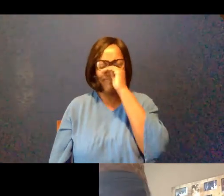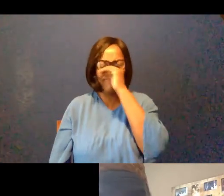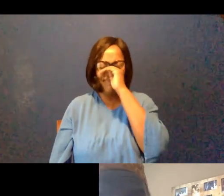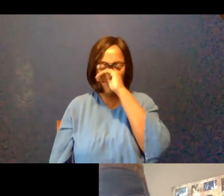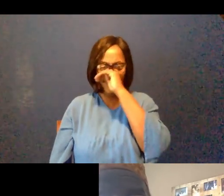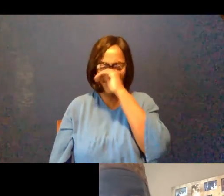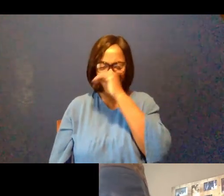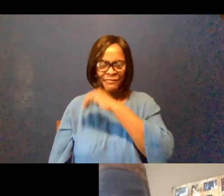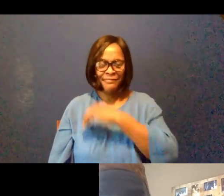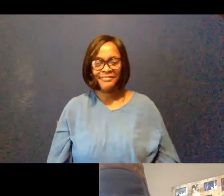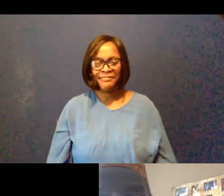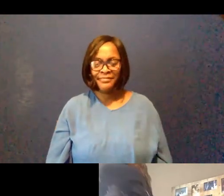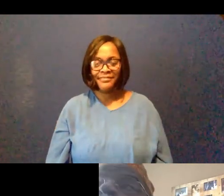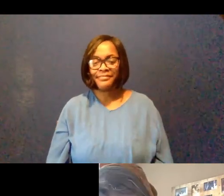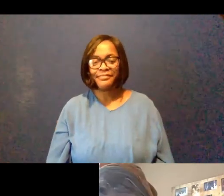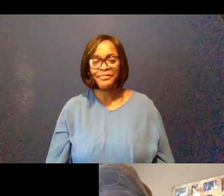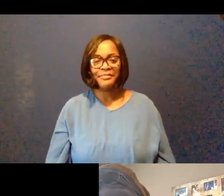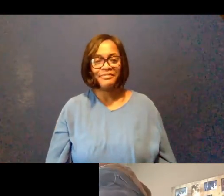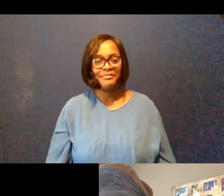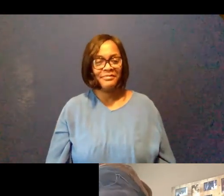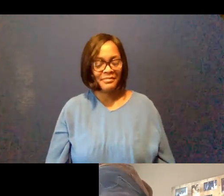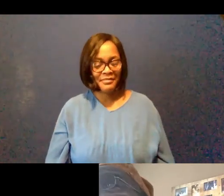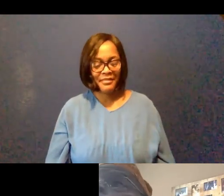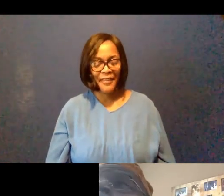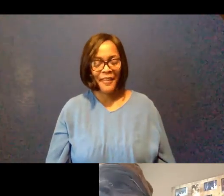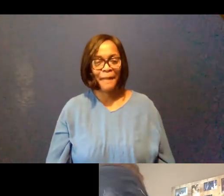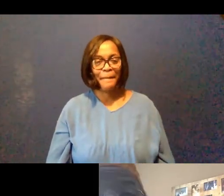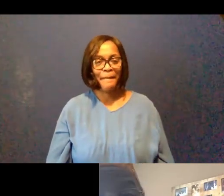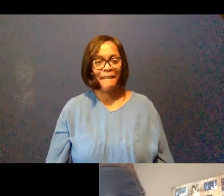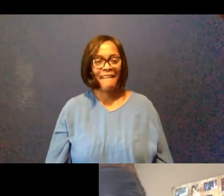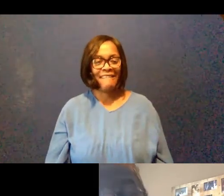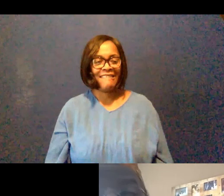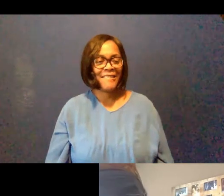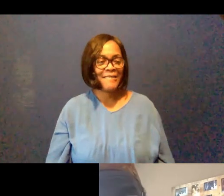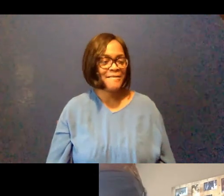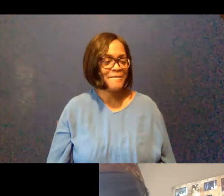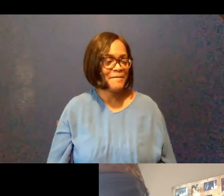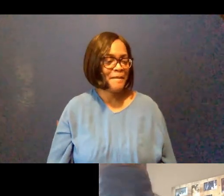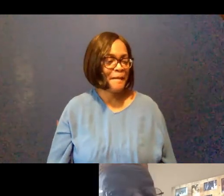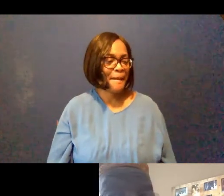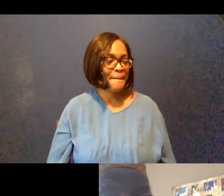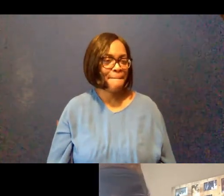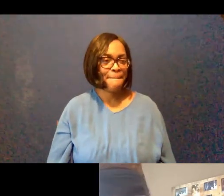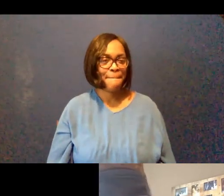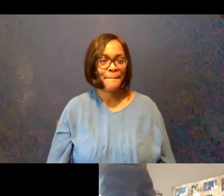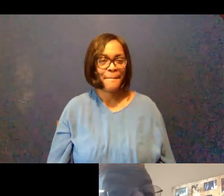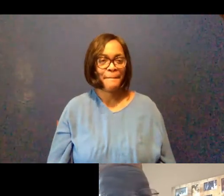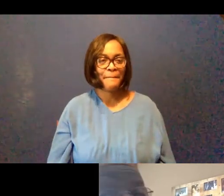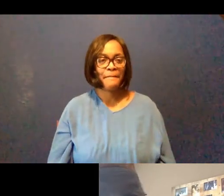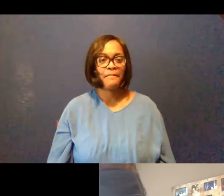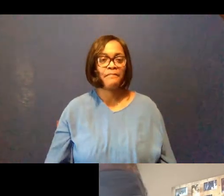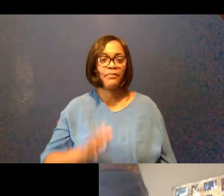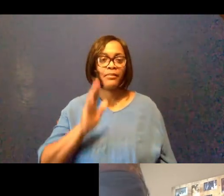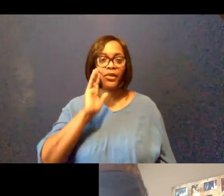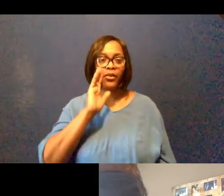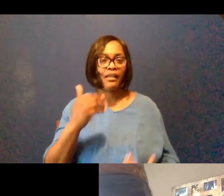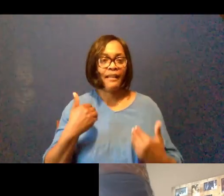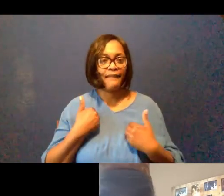mother. And so my follow-up question to that is, what is some advice you have for